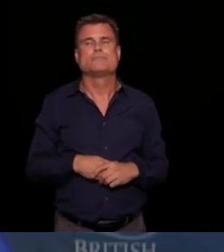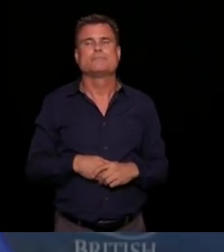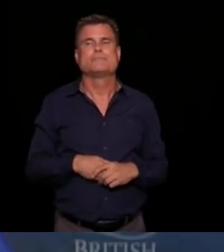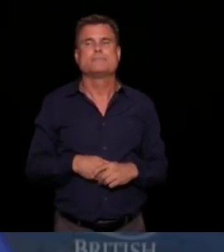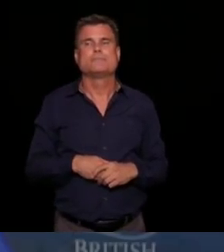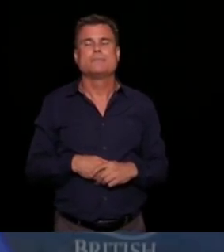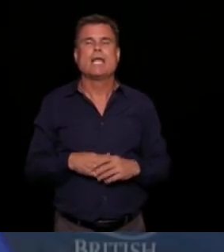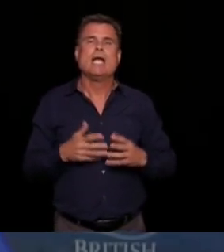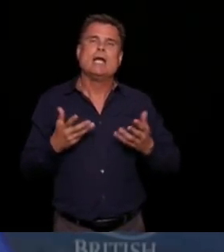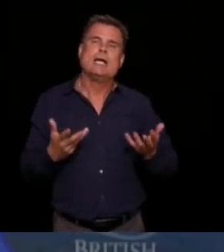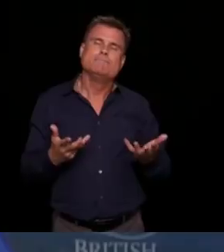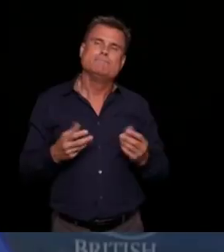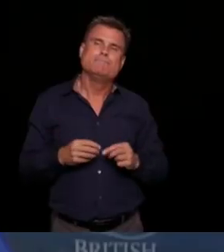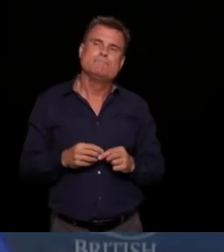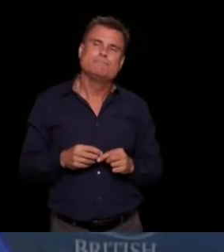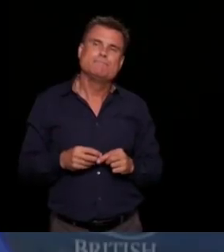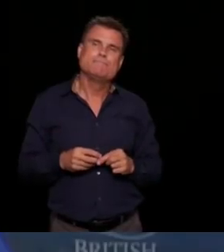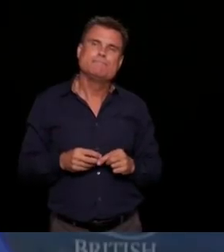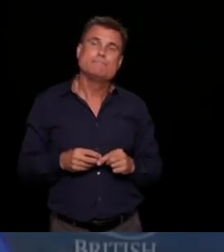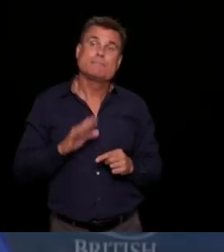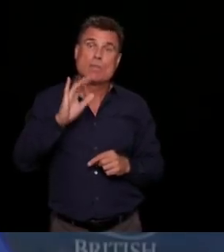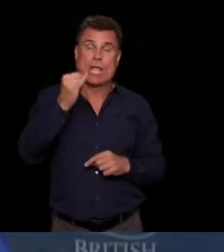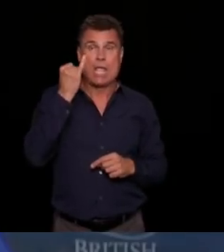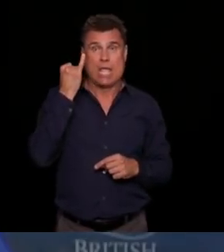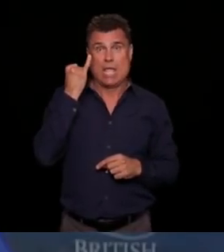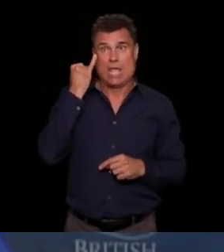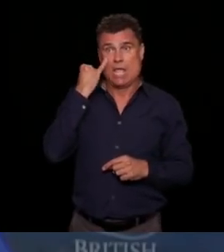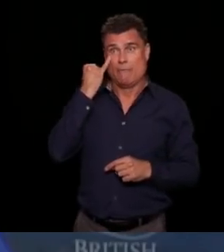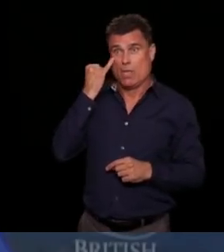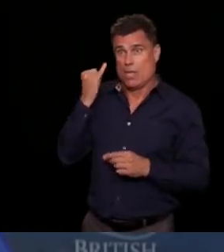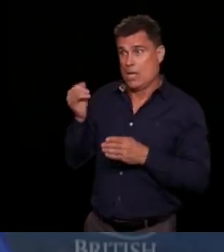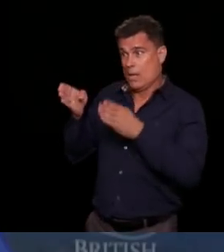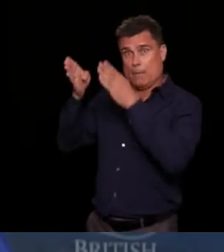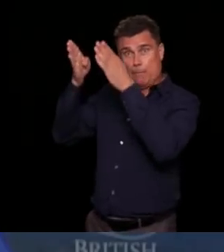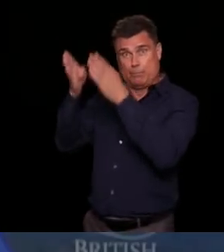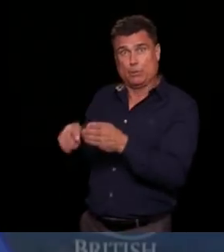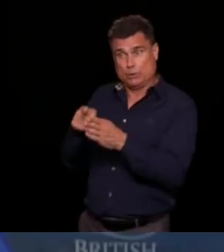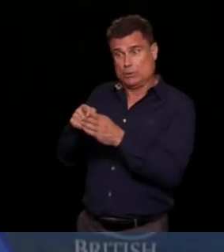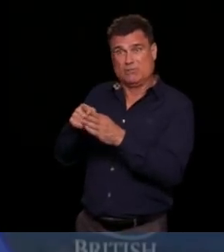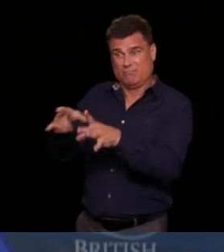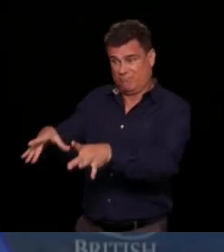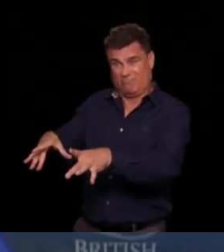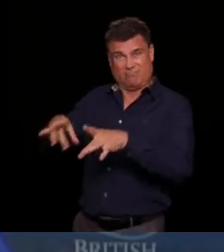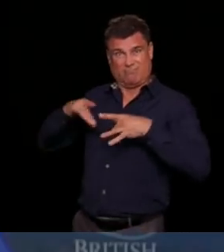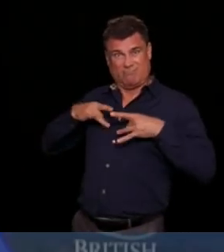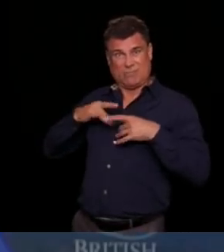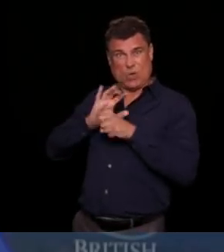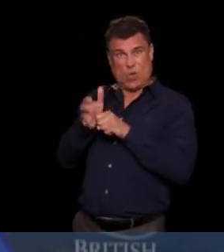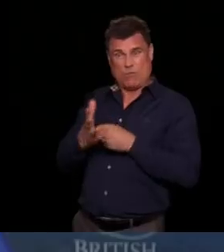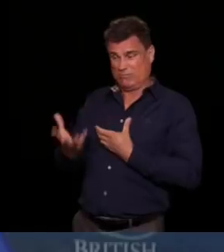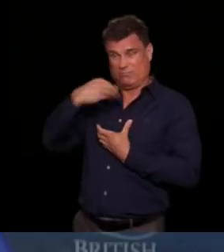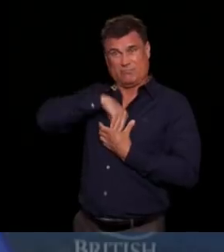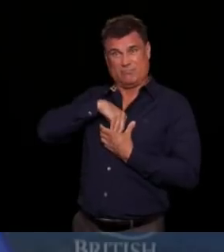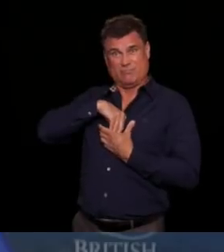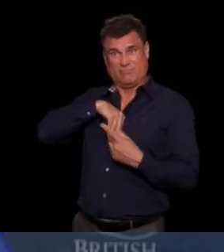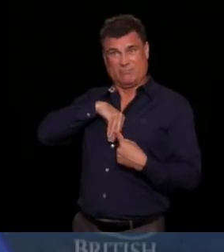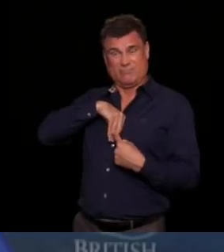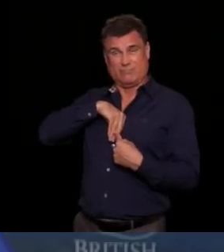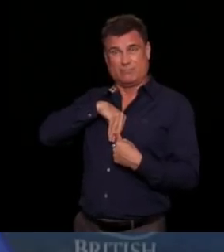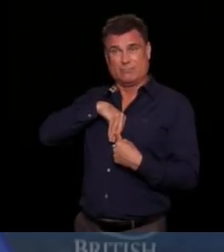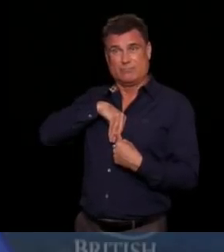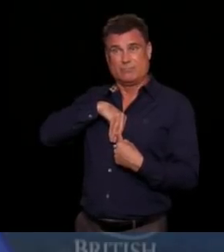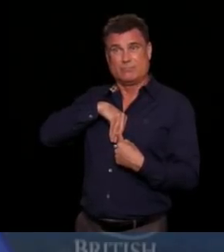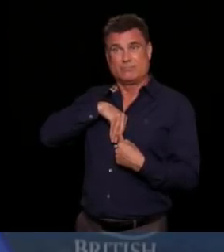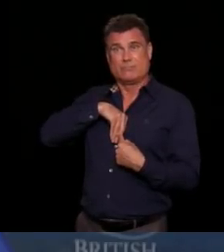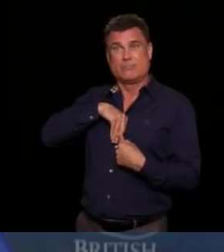can imagine if you were to test positive for COVID-19, to have an experienced person